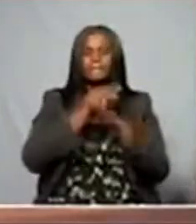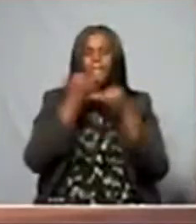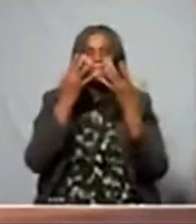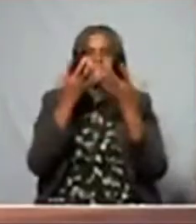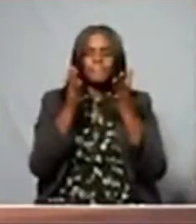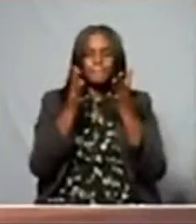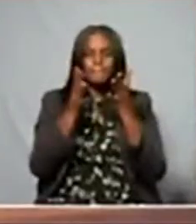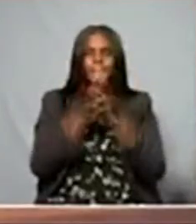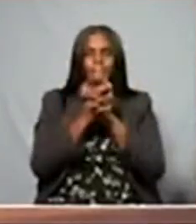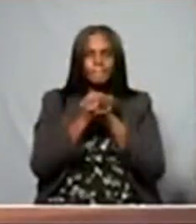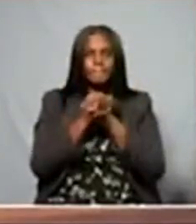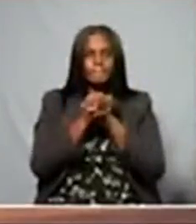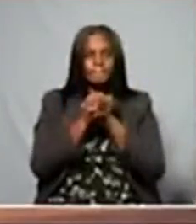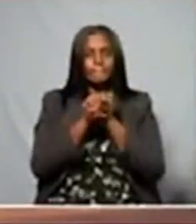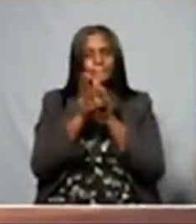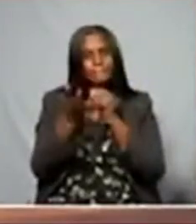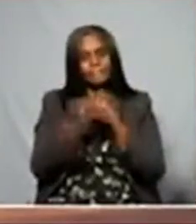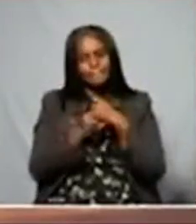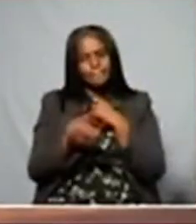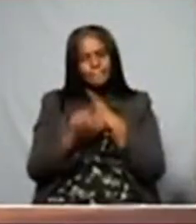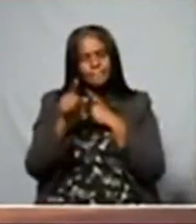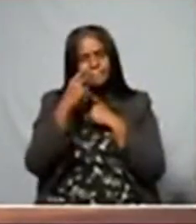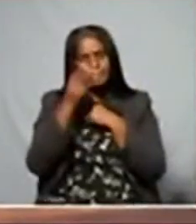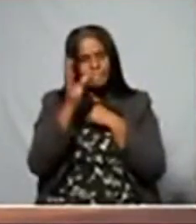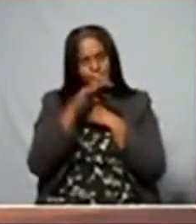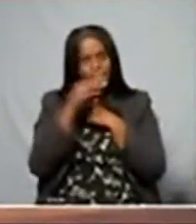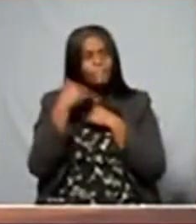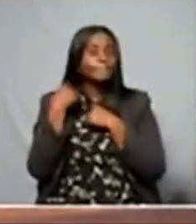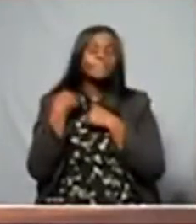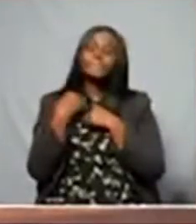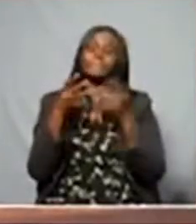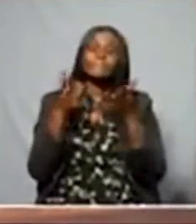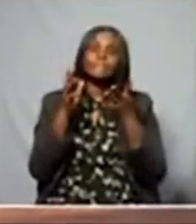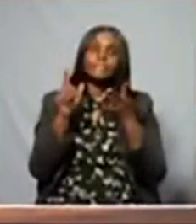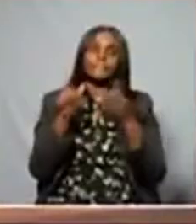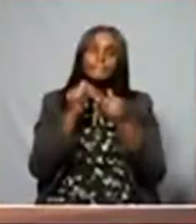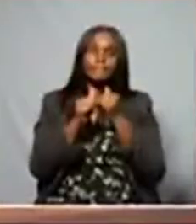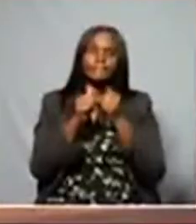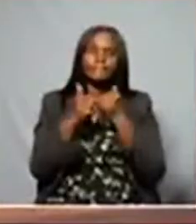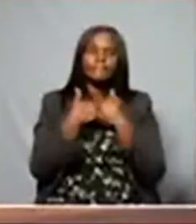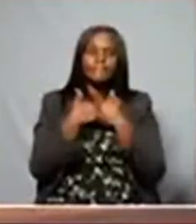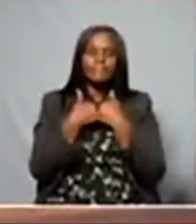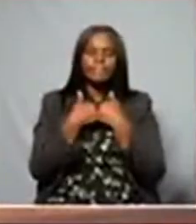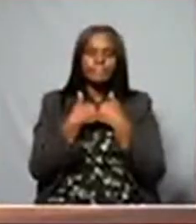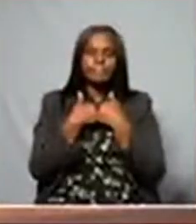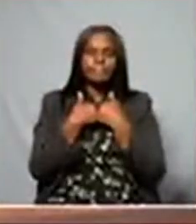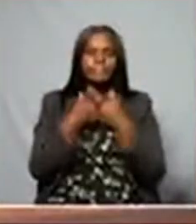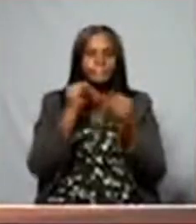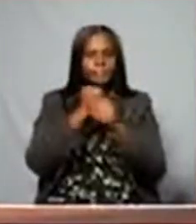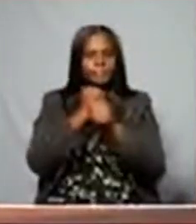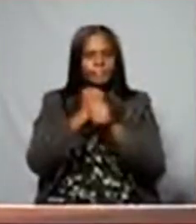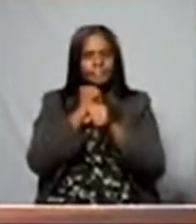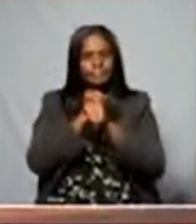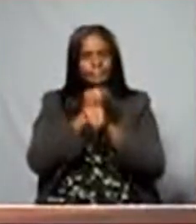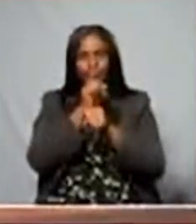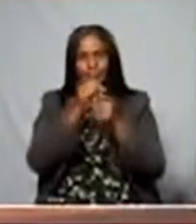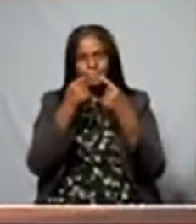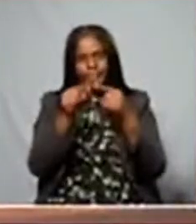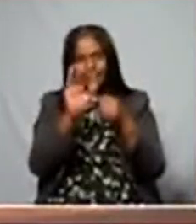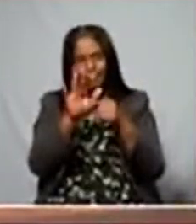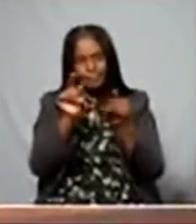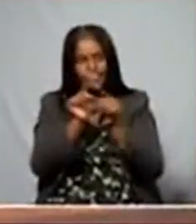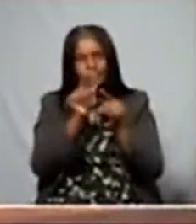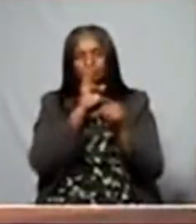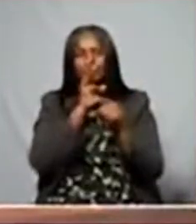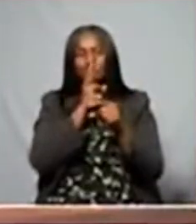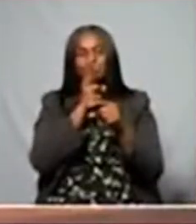the term guys. These one of members, you see. I will allow them because we want to go to where it is happening. The issues of the